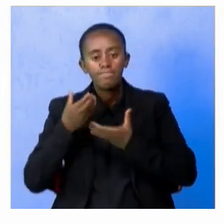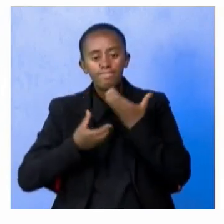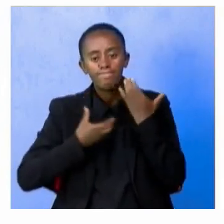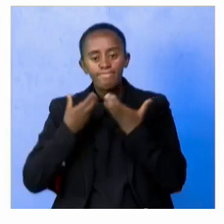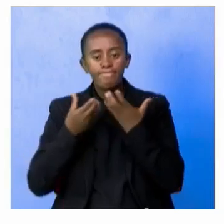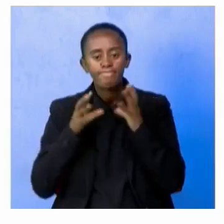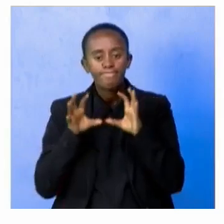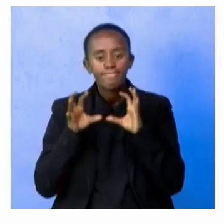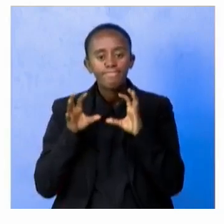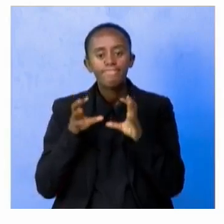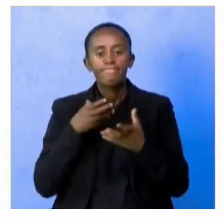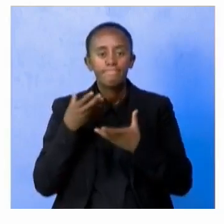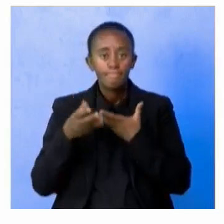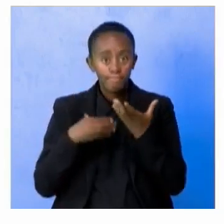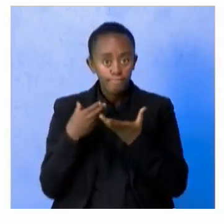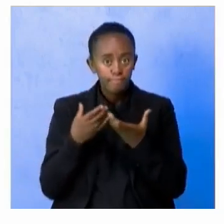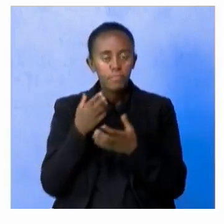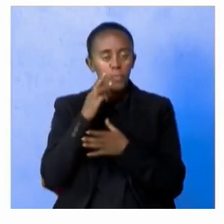because